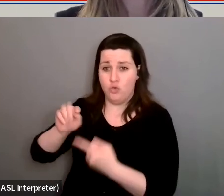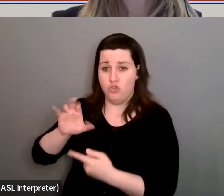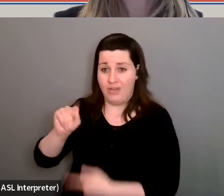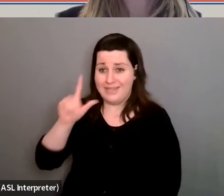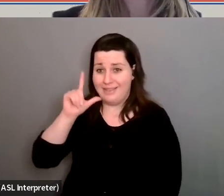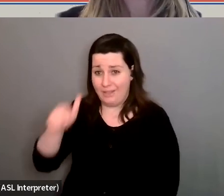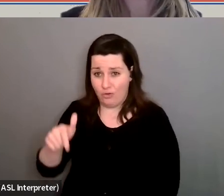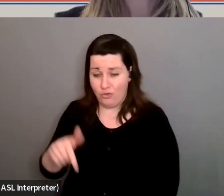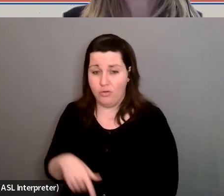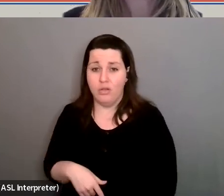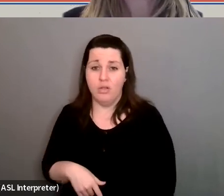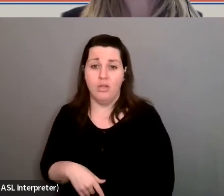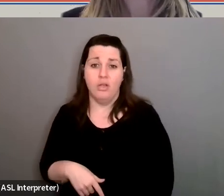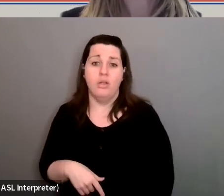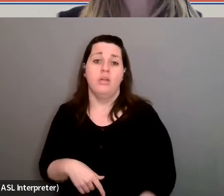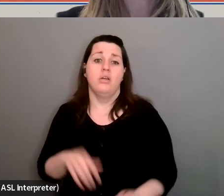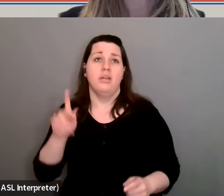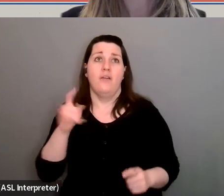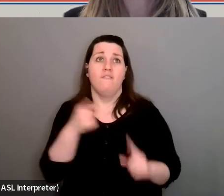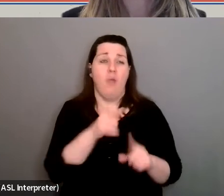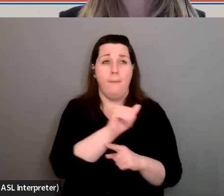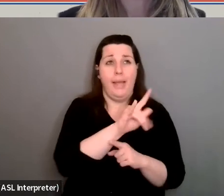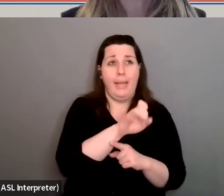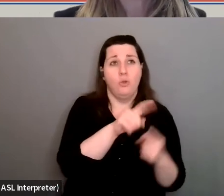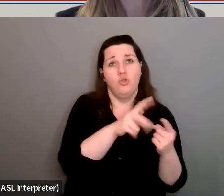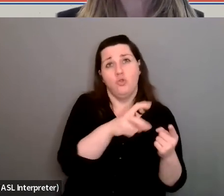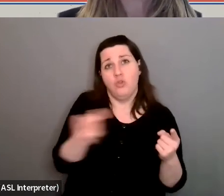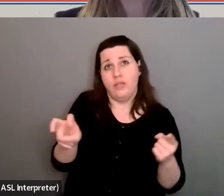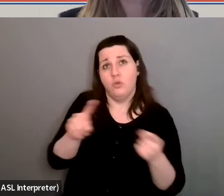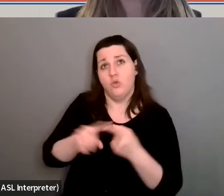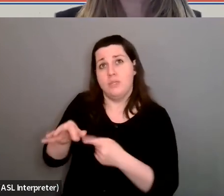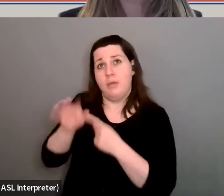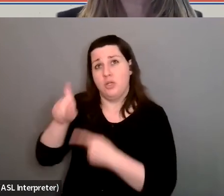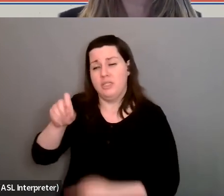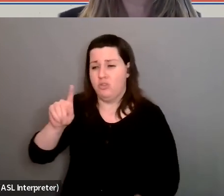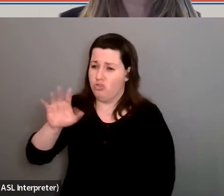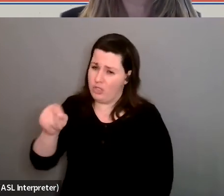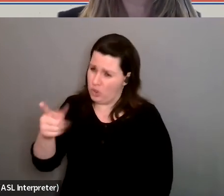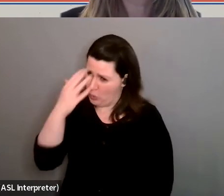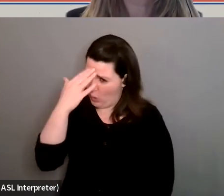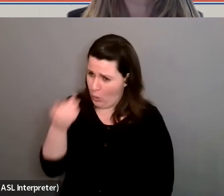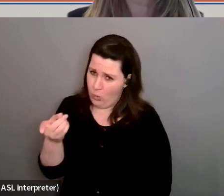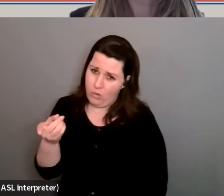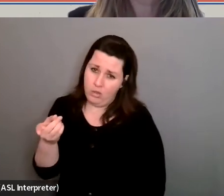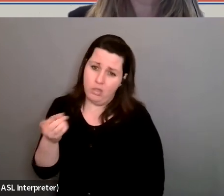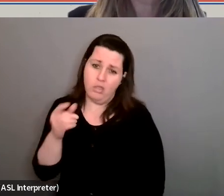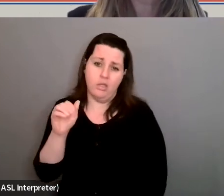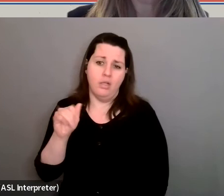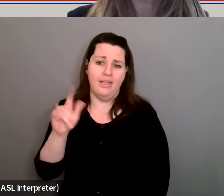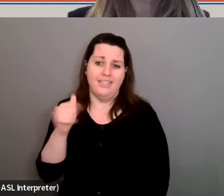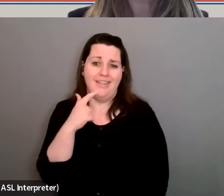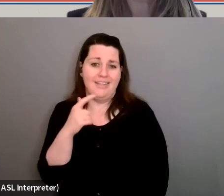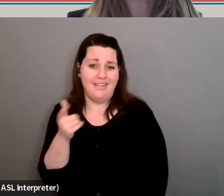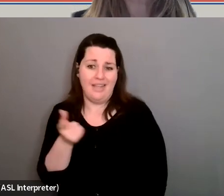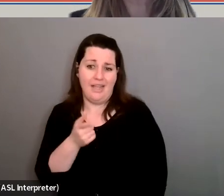Can you transfer from an ABLE account to a special needs trust? Alicia, do you know that off the top of your head? Well, I'm going to go to Karen's.